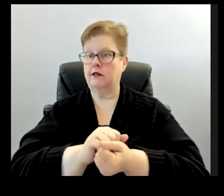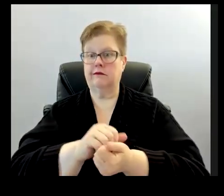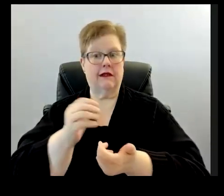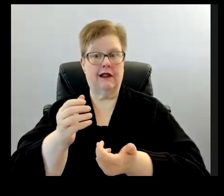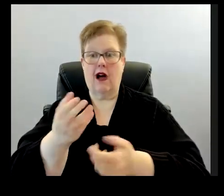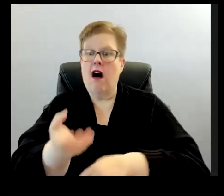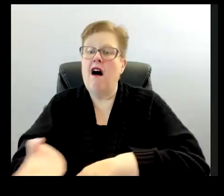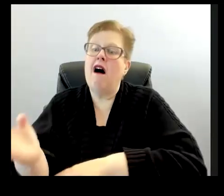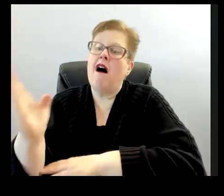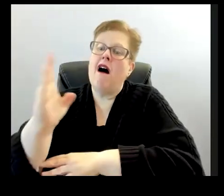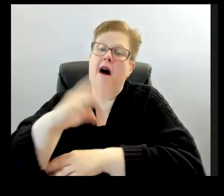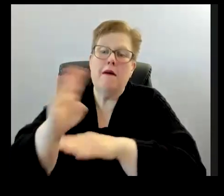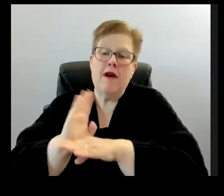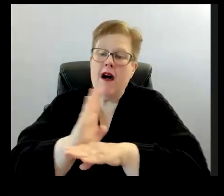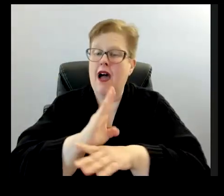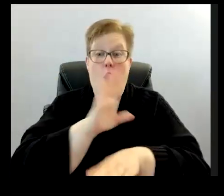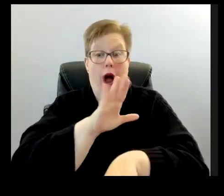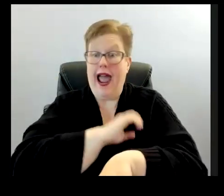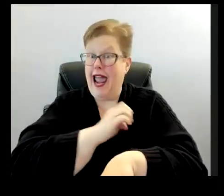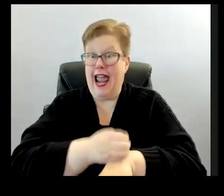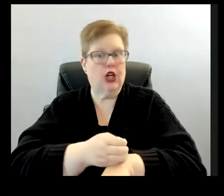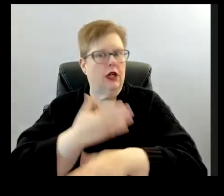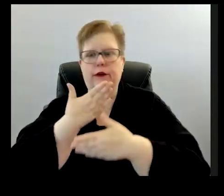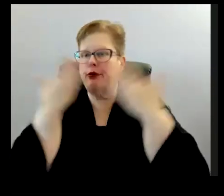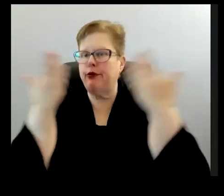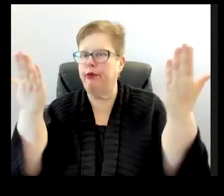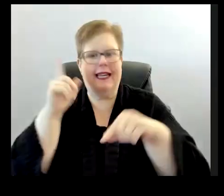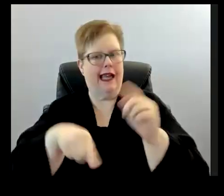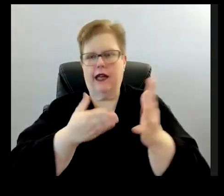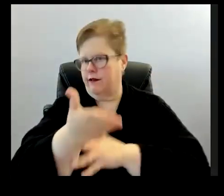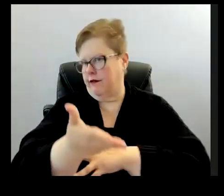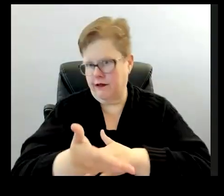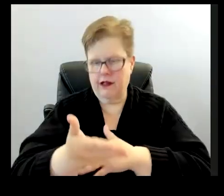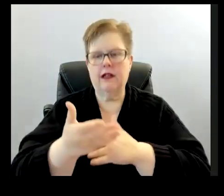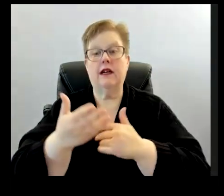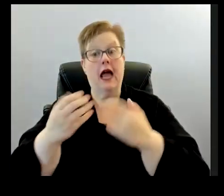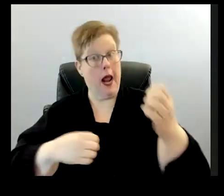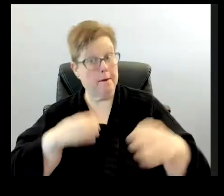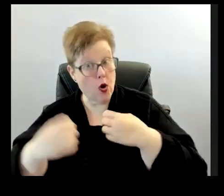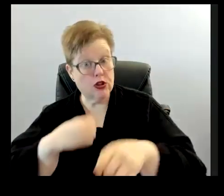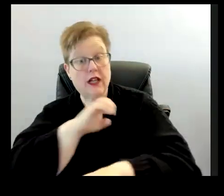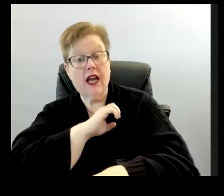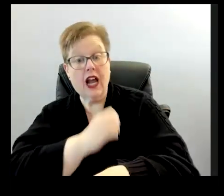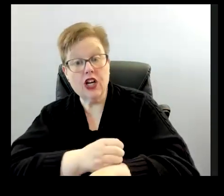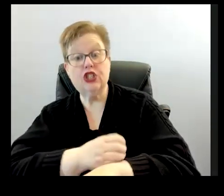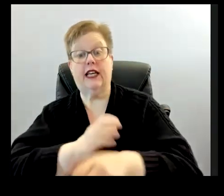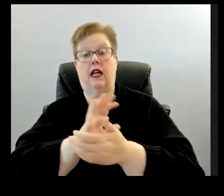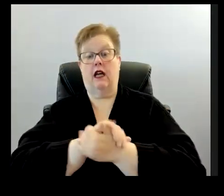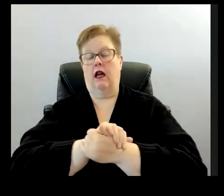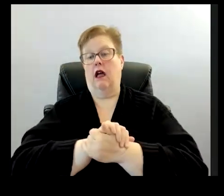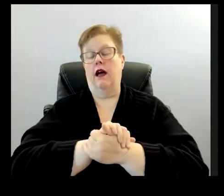you've had such a day. You do not have the physical energy to navigate something. There's emotional energy.